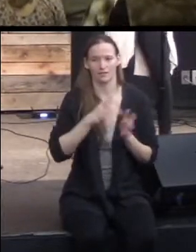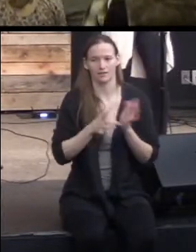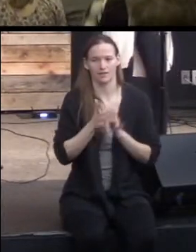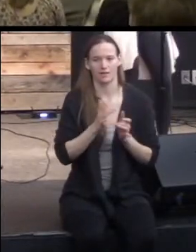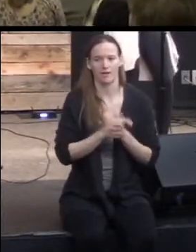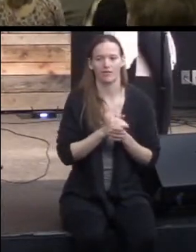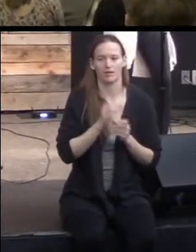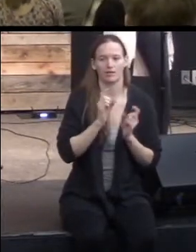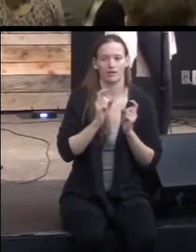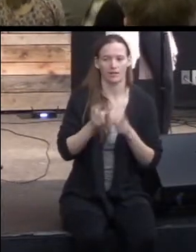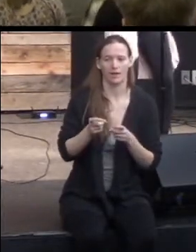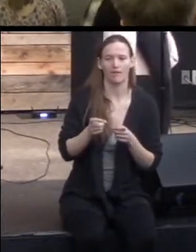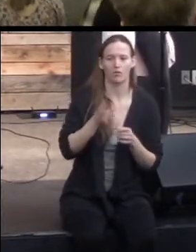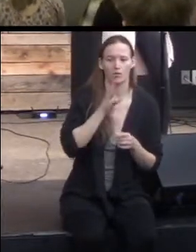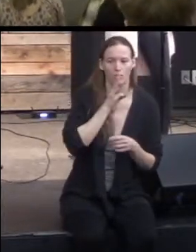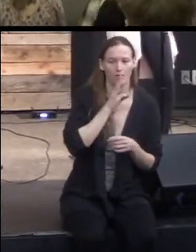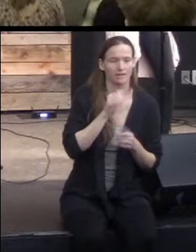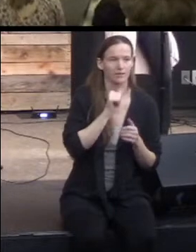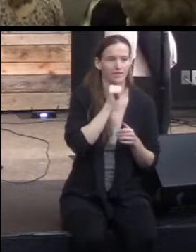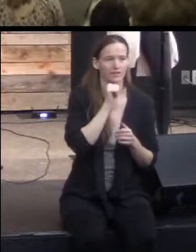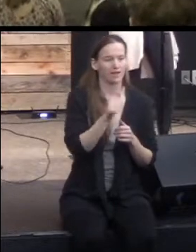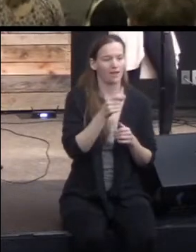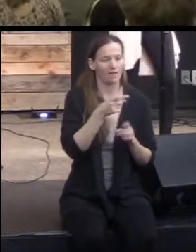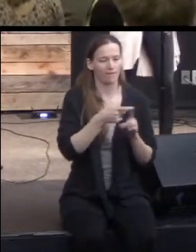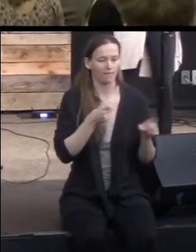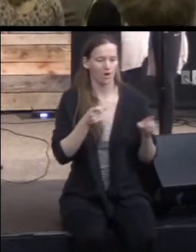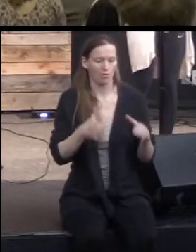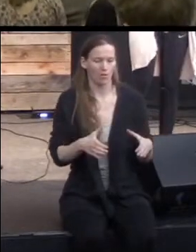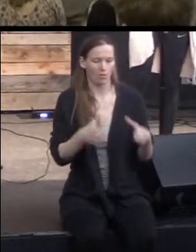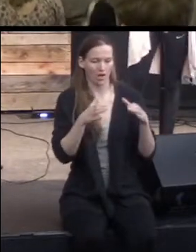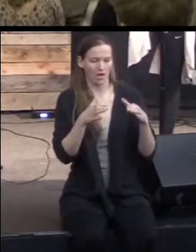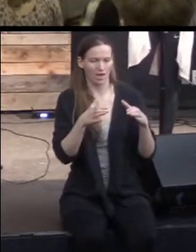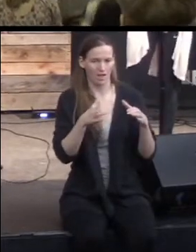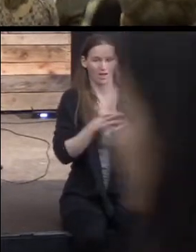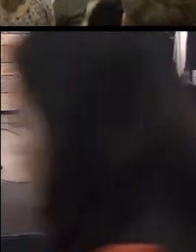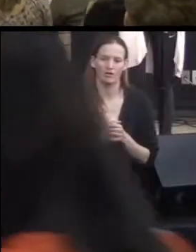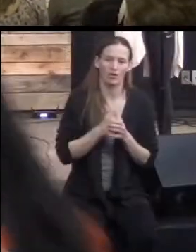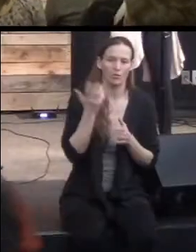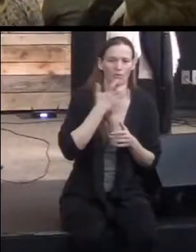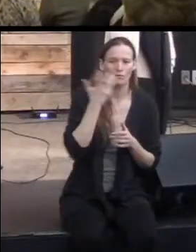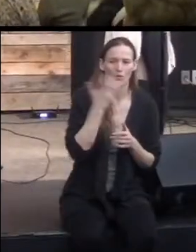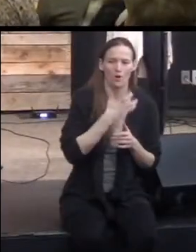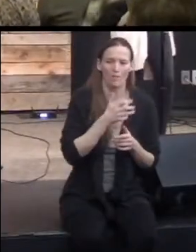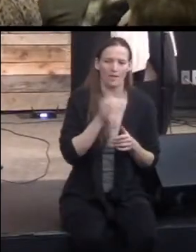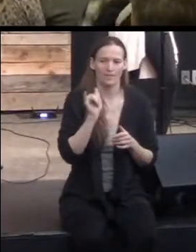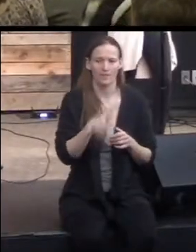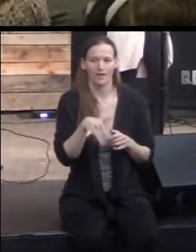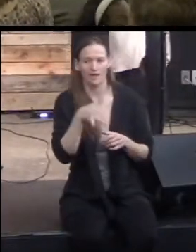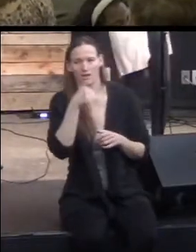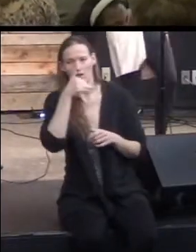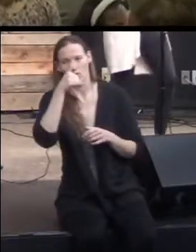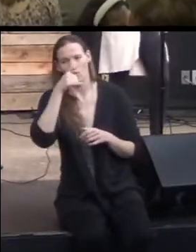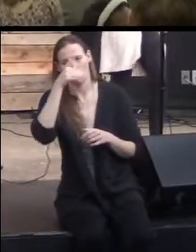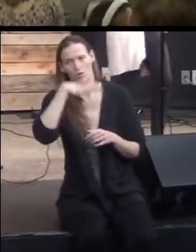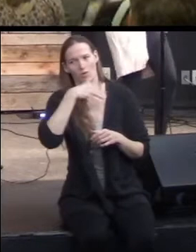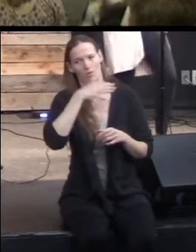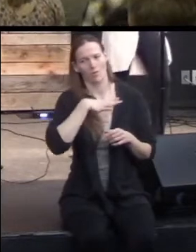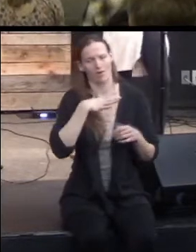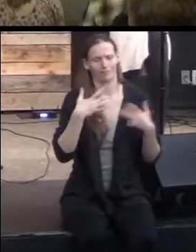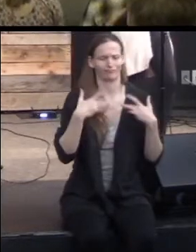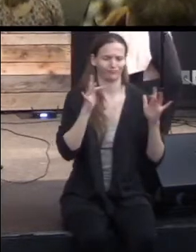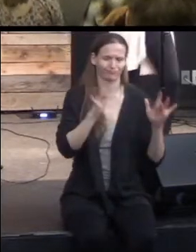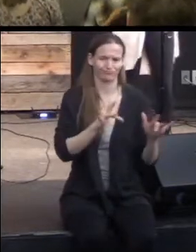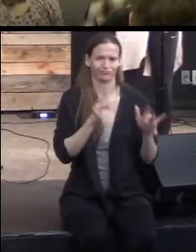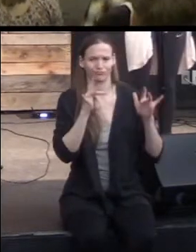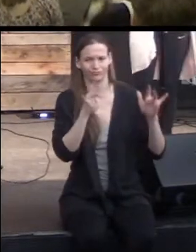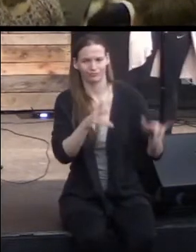He gave her water. Gave her water. He gave her water. And it was not from the well. Well, on that woman he who had pity. He gave her